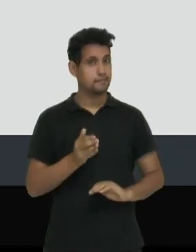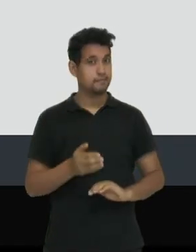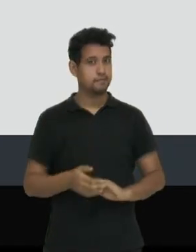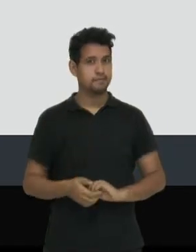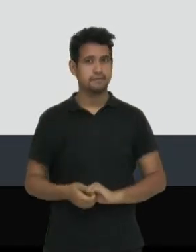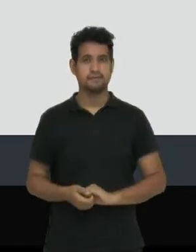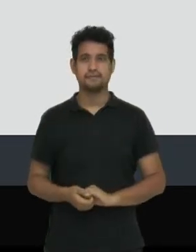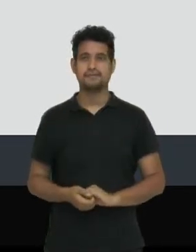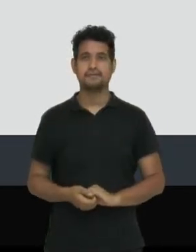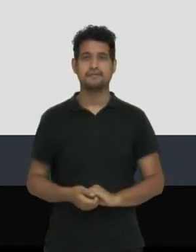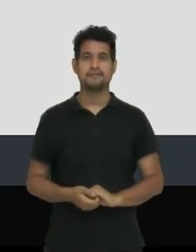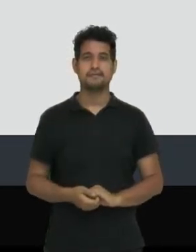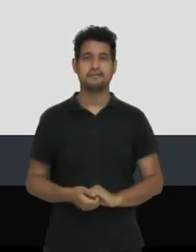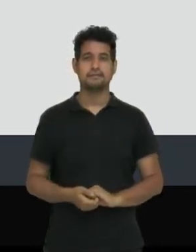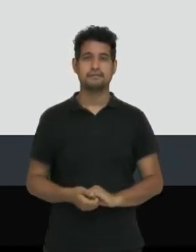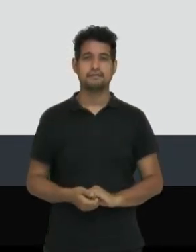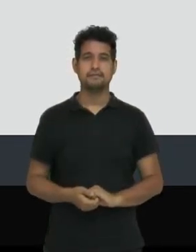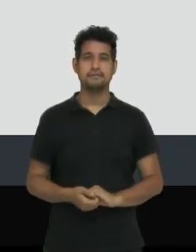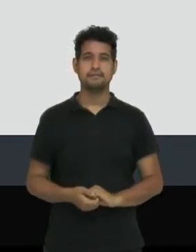Bird watching.